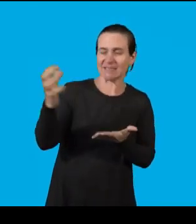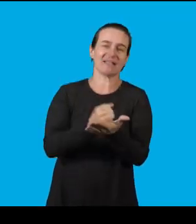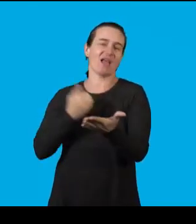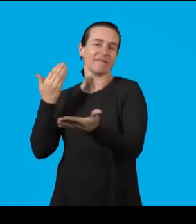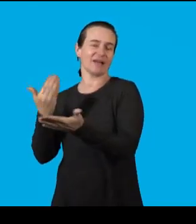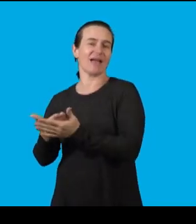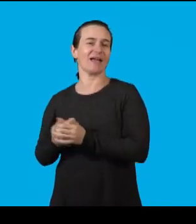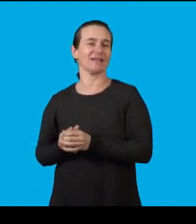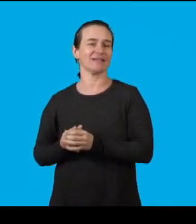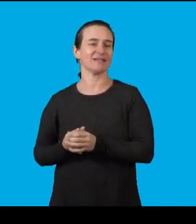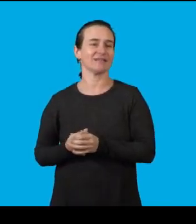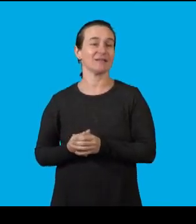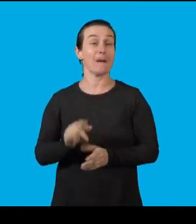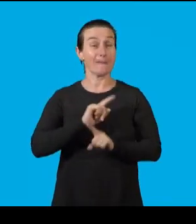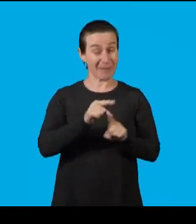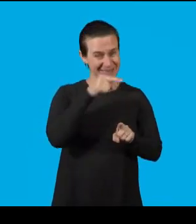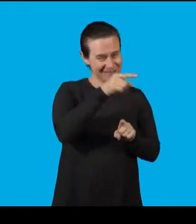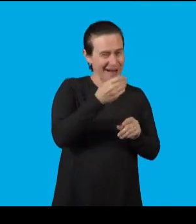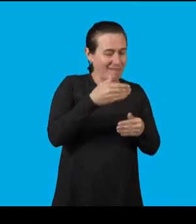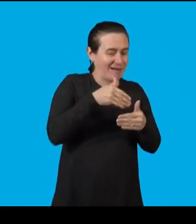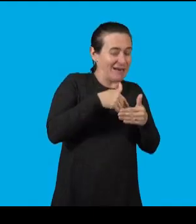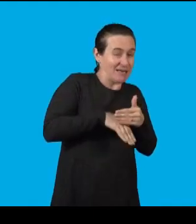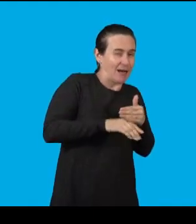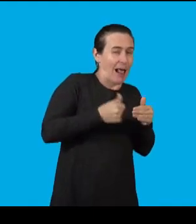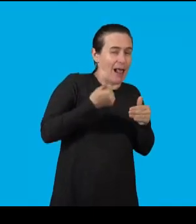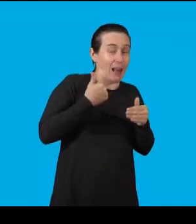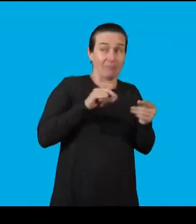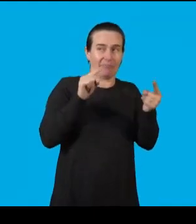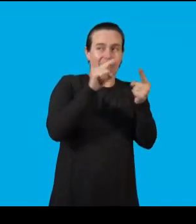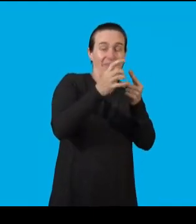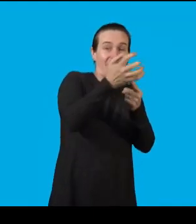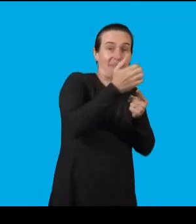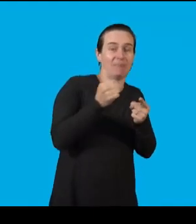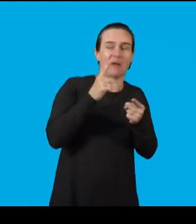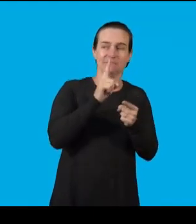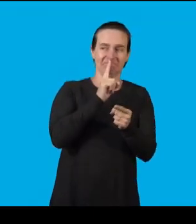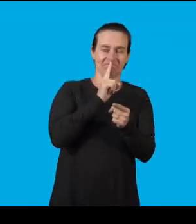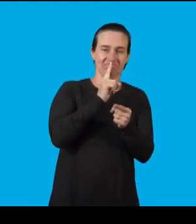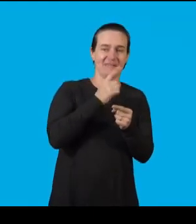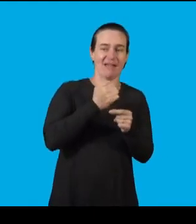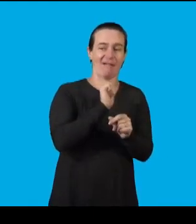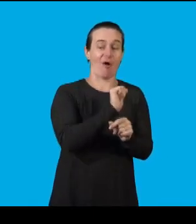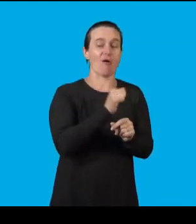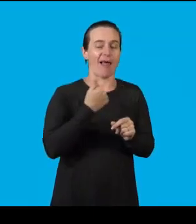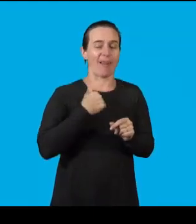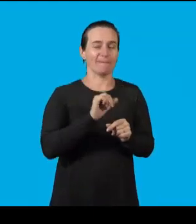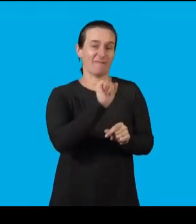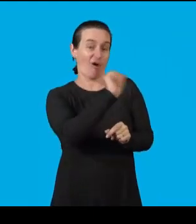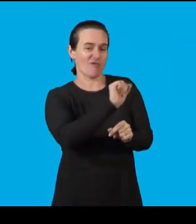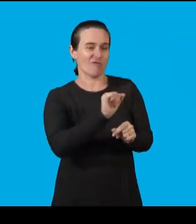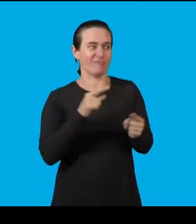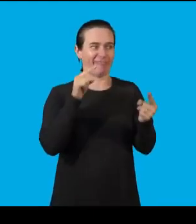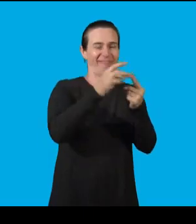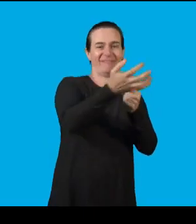does not expose its real imperialist intentions. So again, that speaks to the United